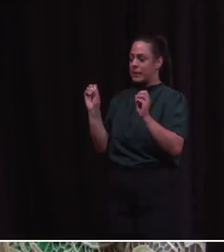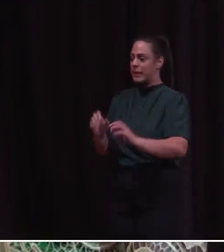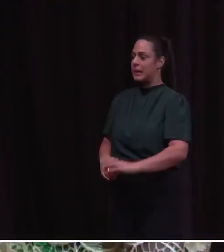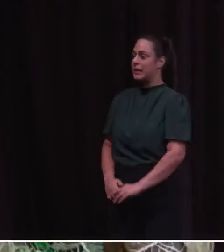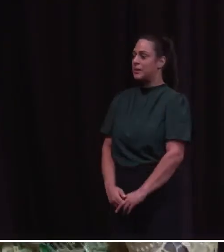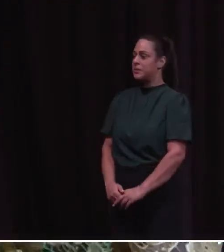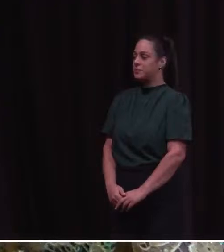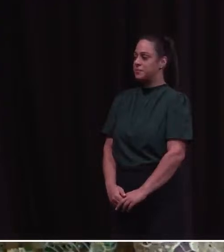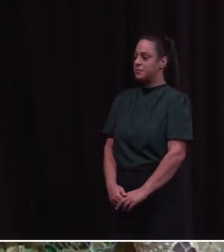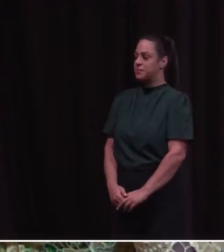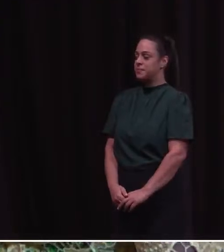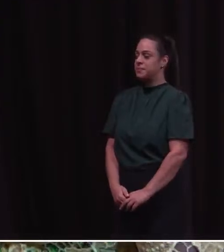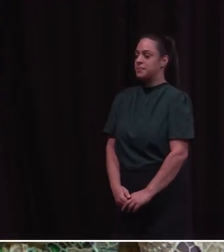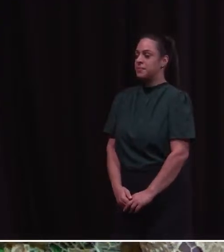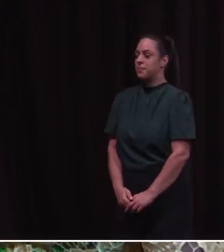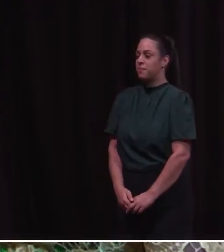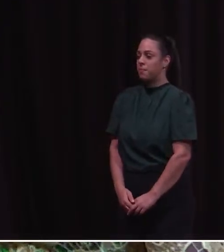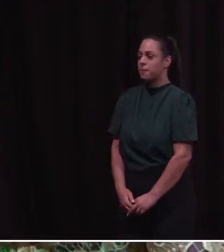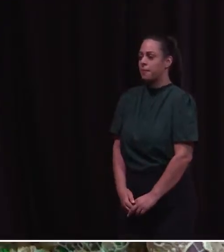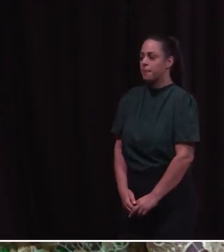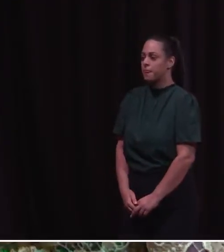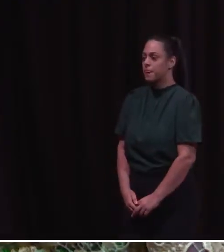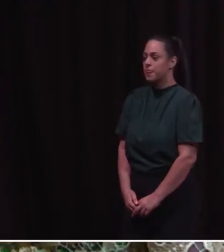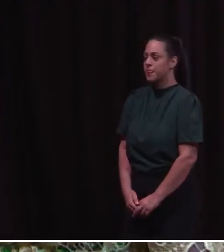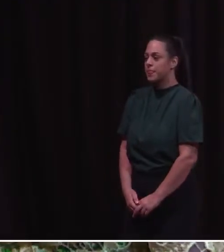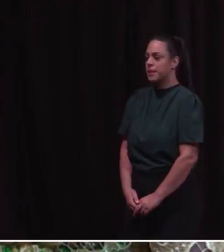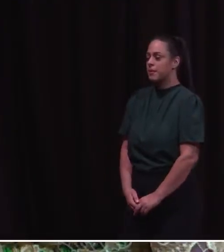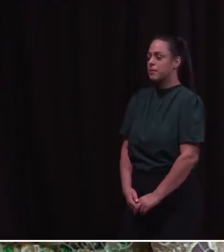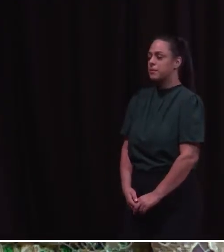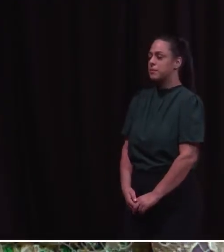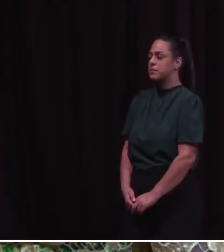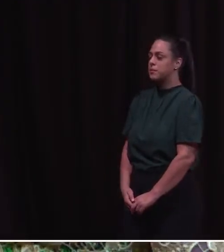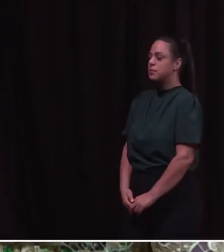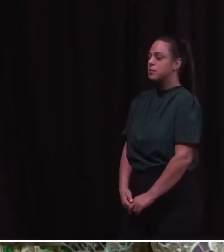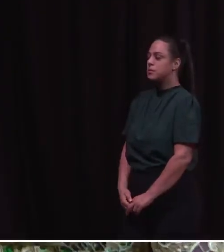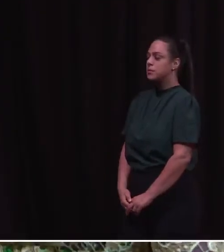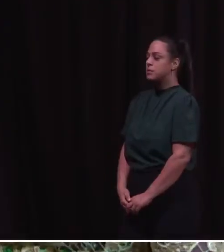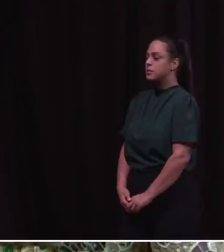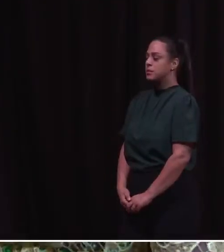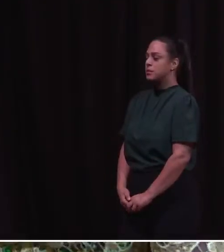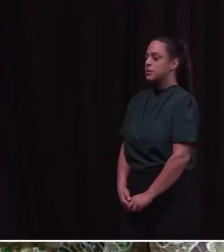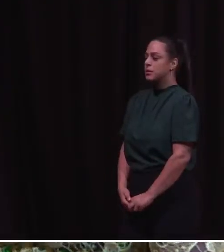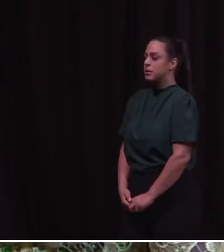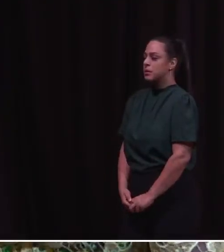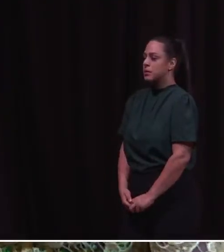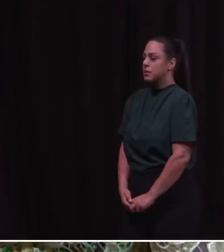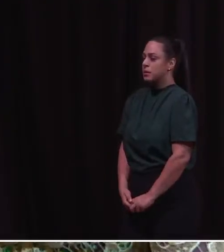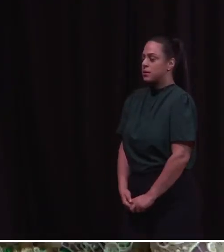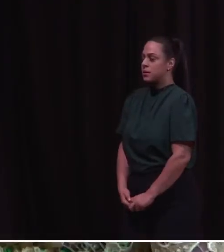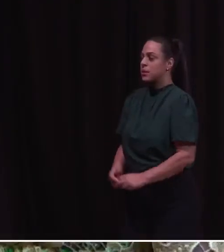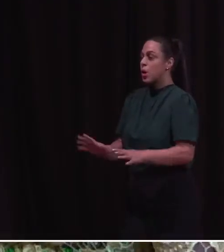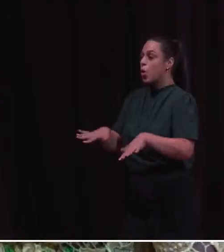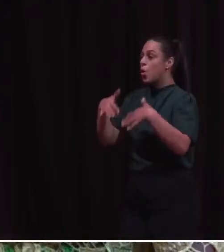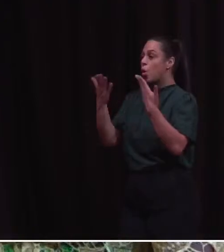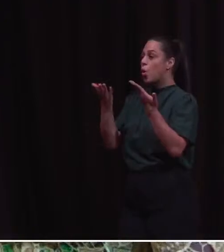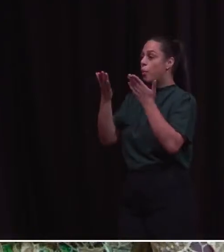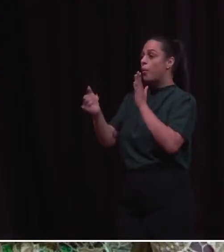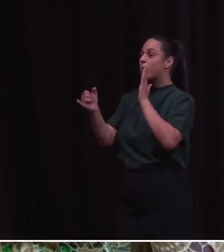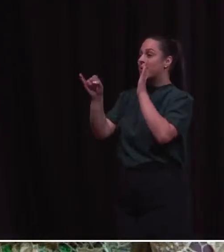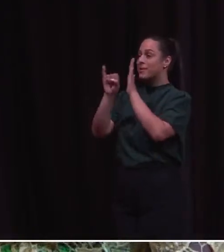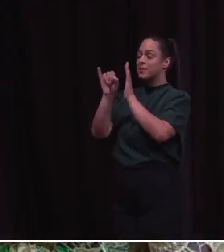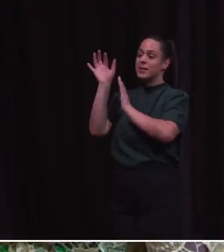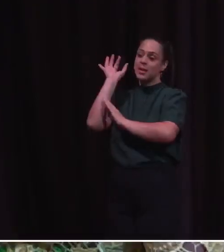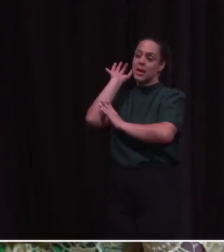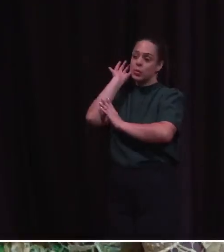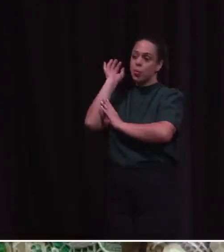How is the identity of Black African women being shaped and affected by the current imposition of Western ideas